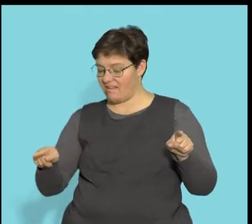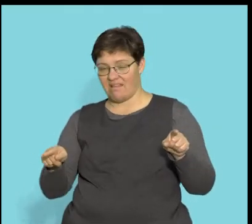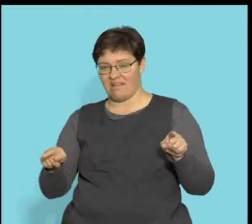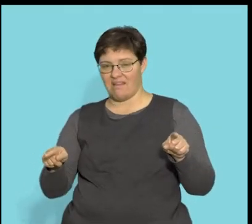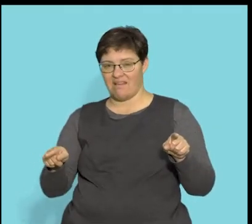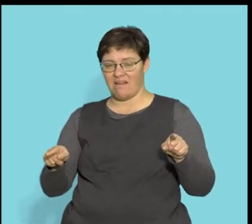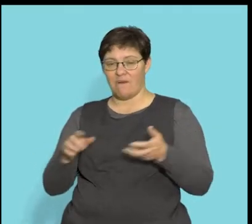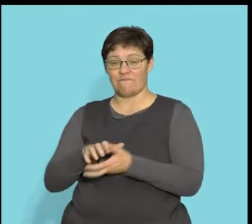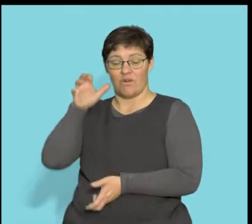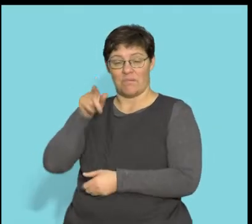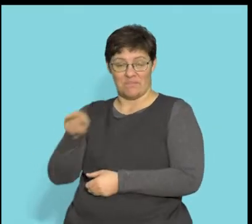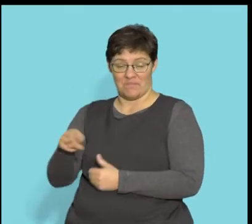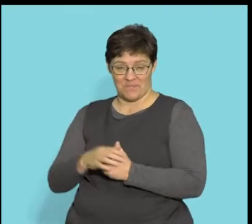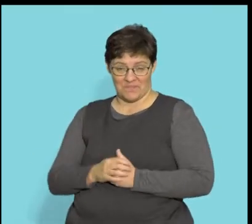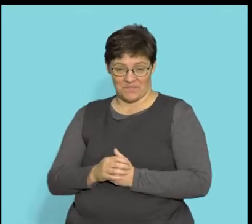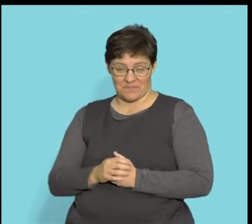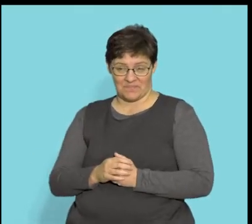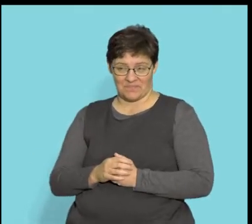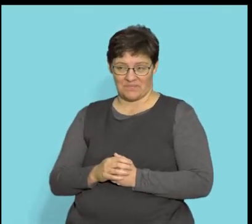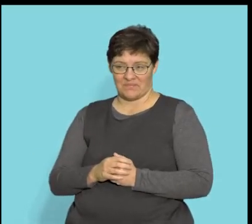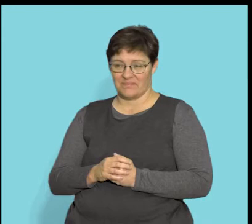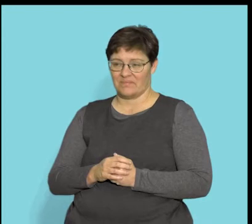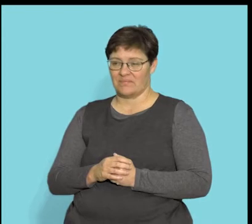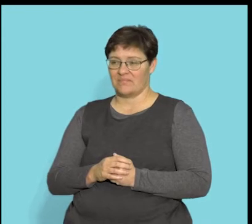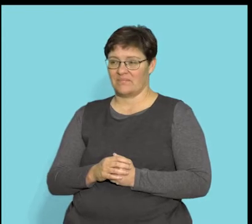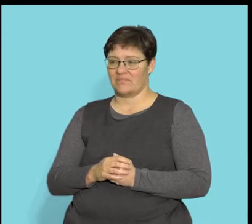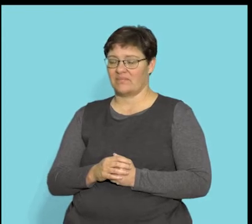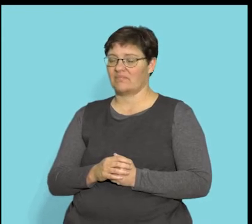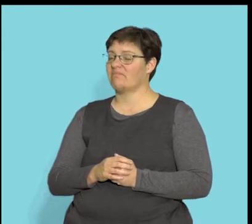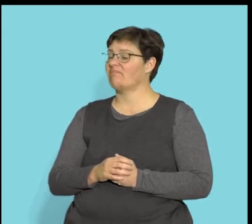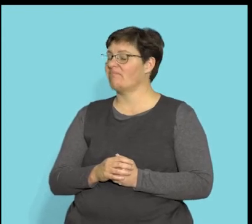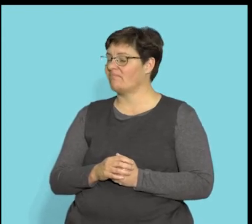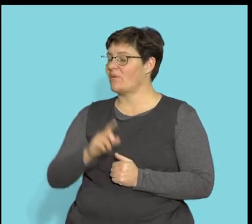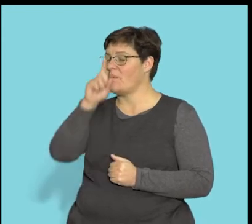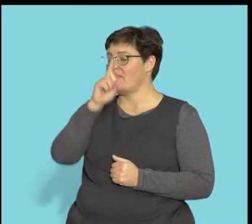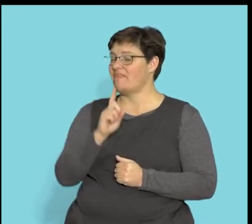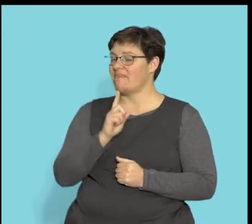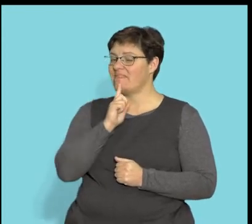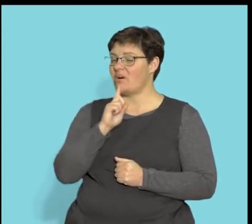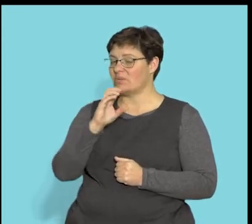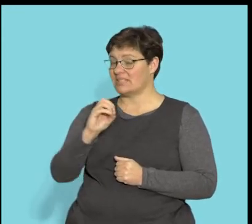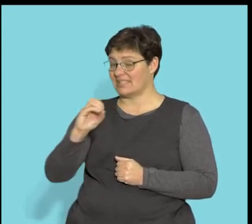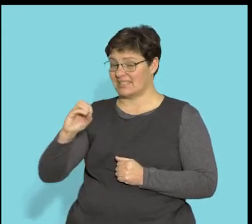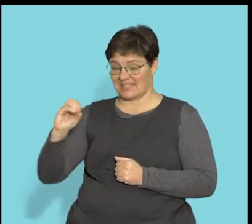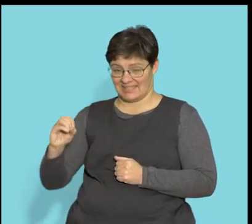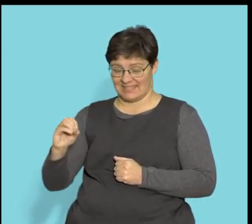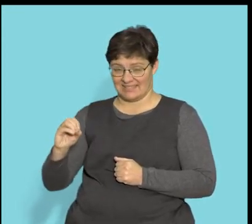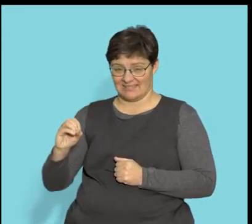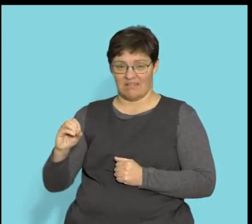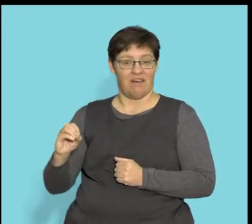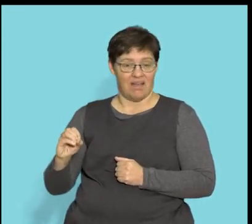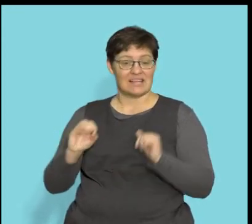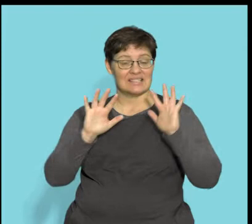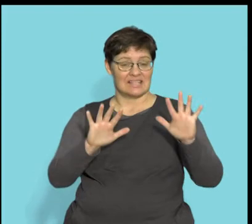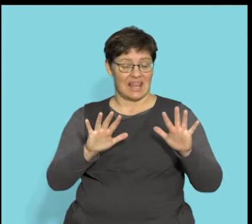link between the scale factor and the volume. We can see that 1,000 is